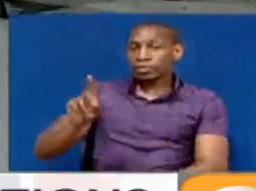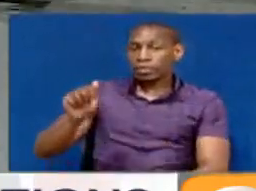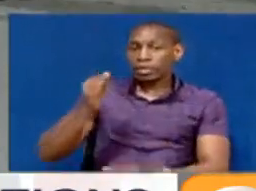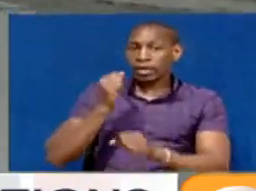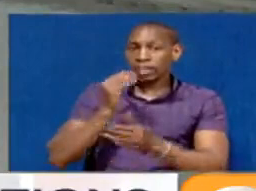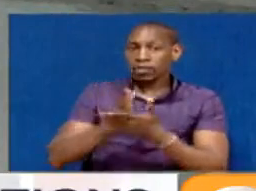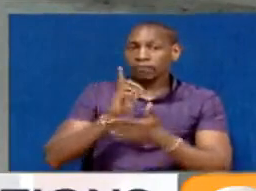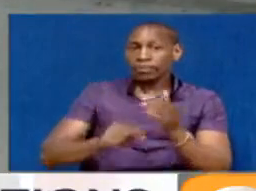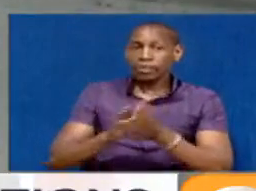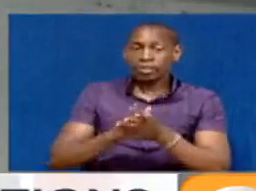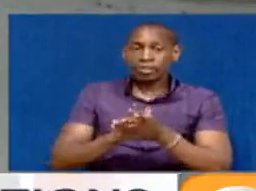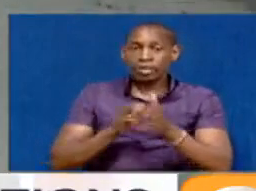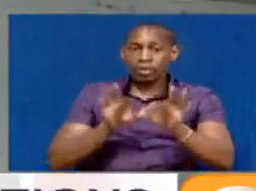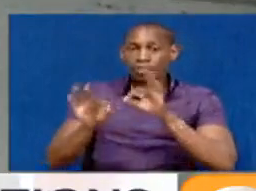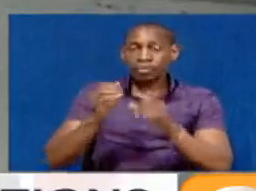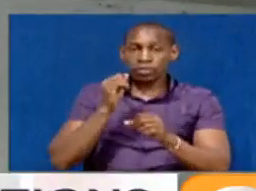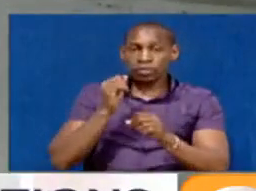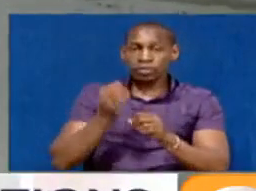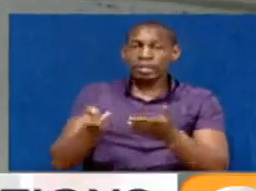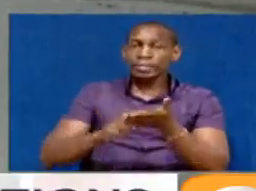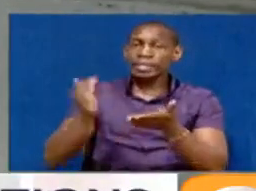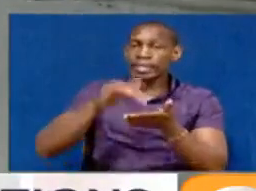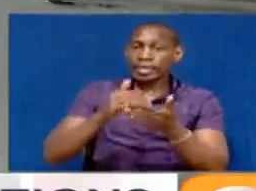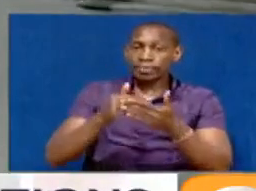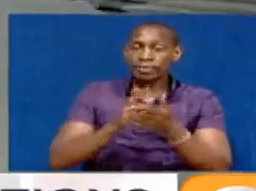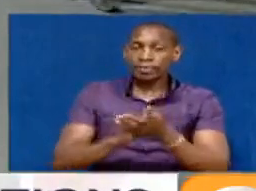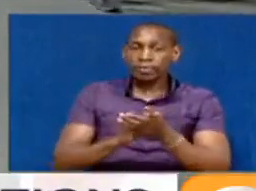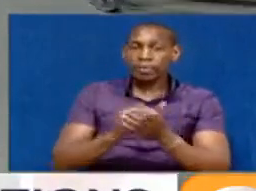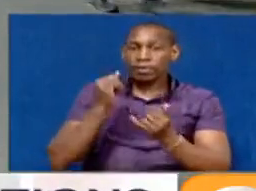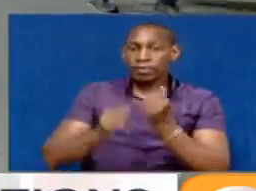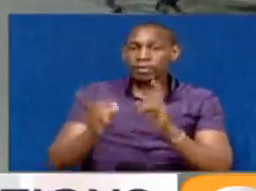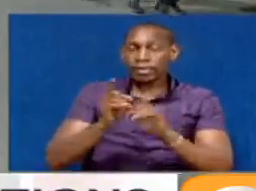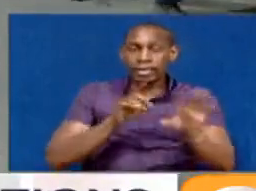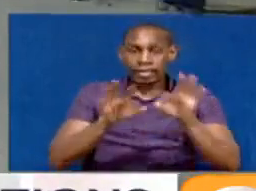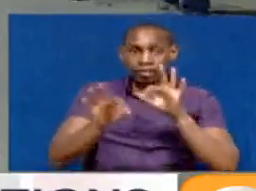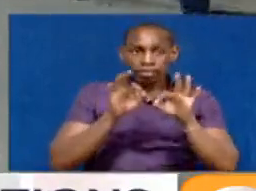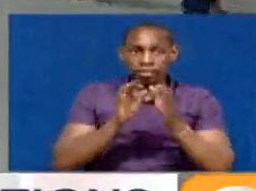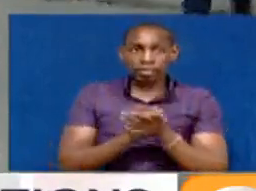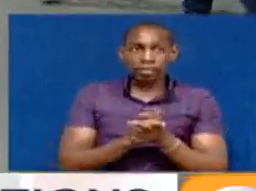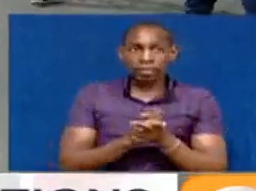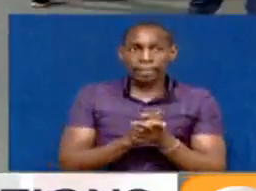this exercise is carried out afresh before the deadline for the nomination comes to an end.